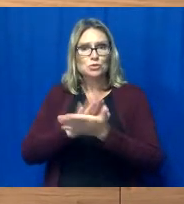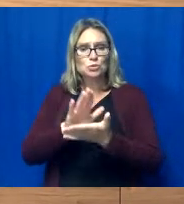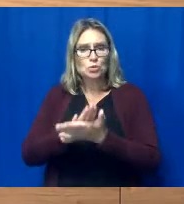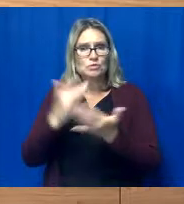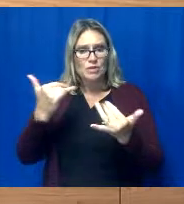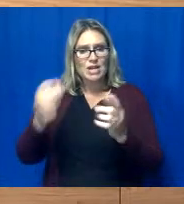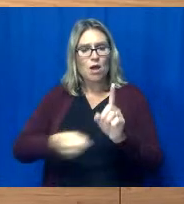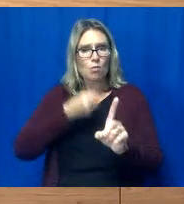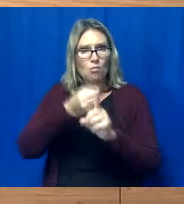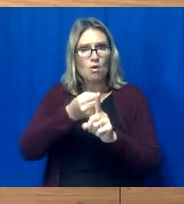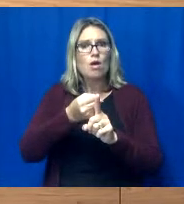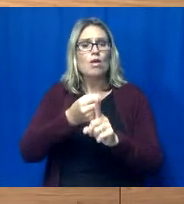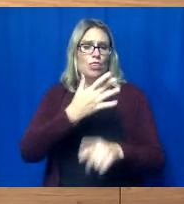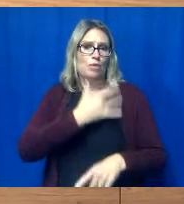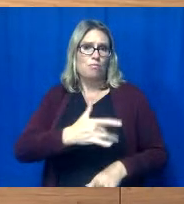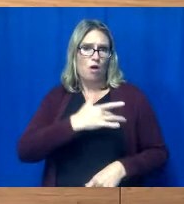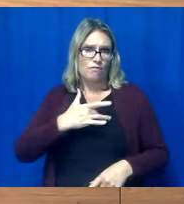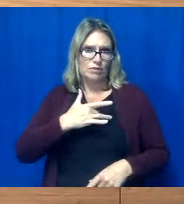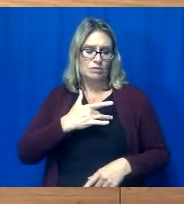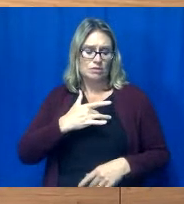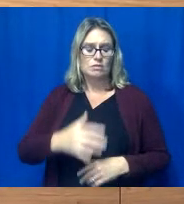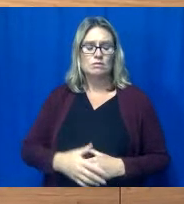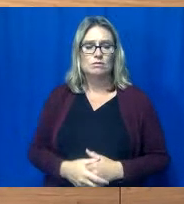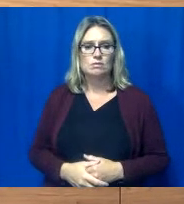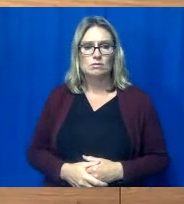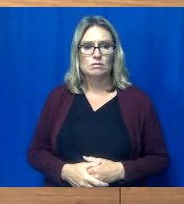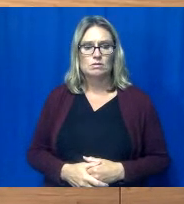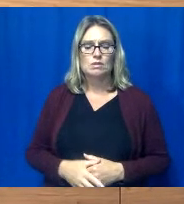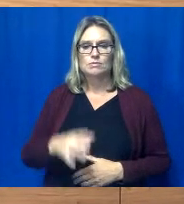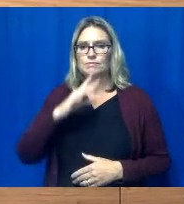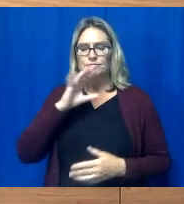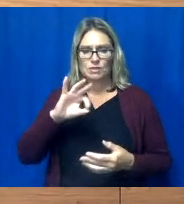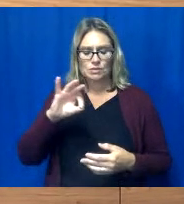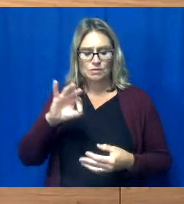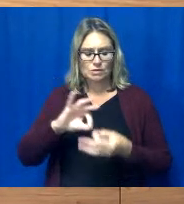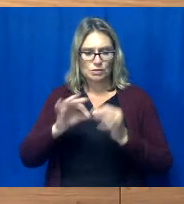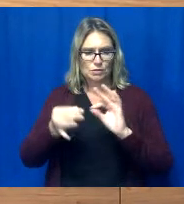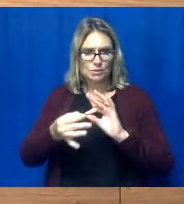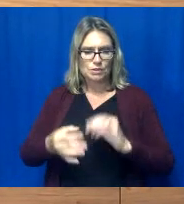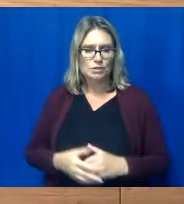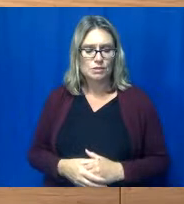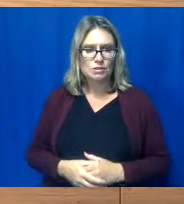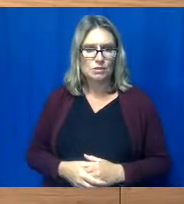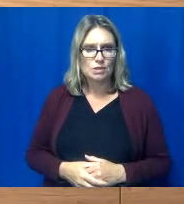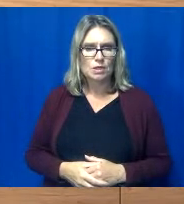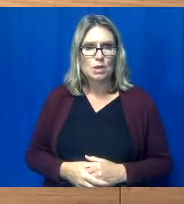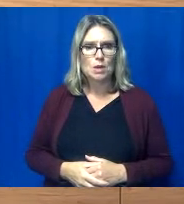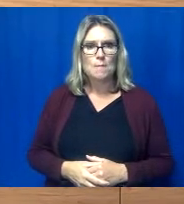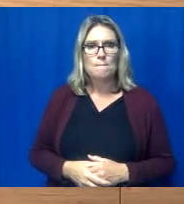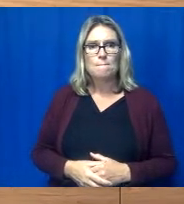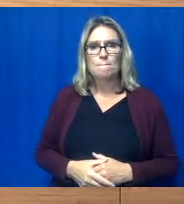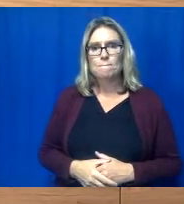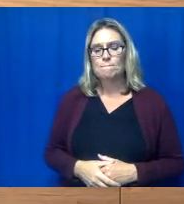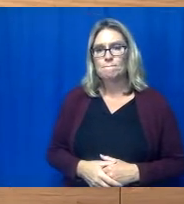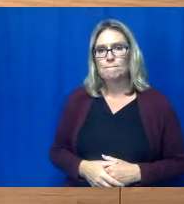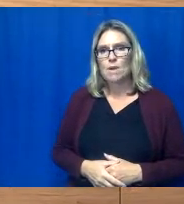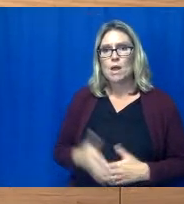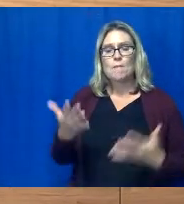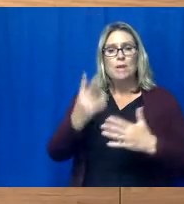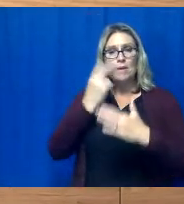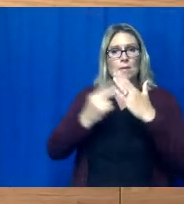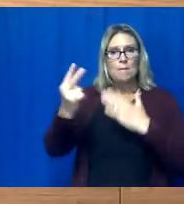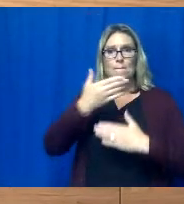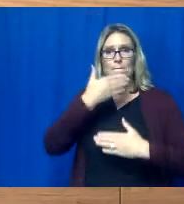the province. Maybe we could have been predicted things a little better in order to protect the